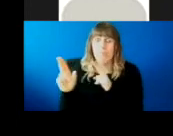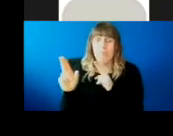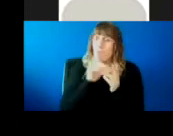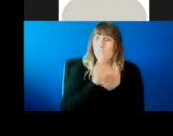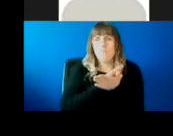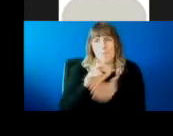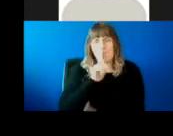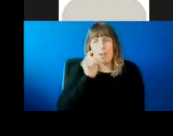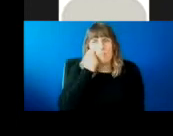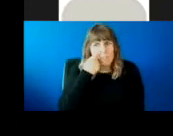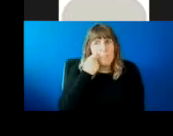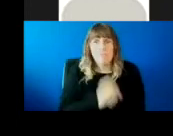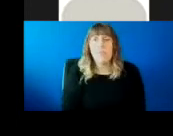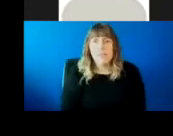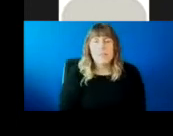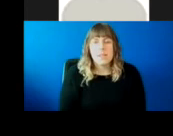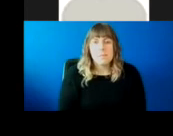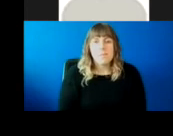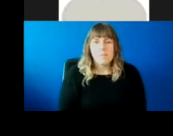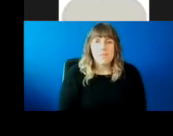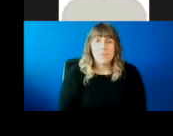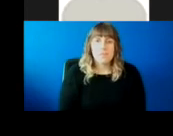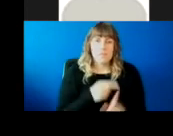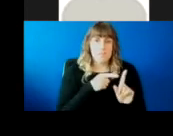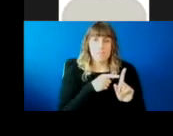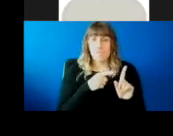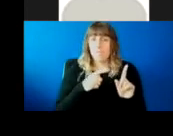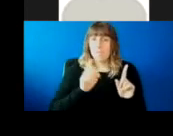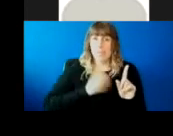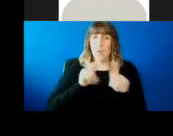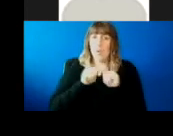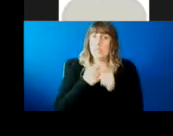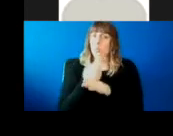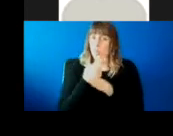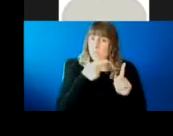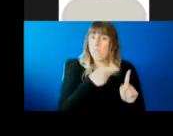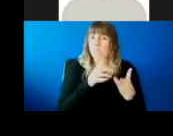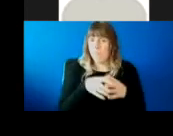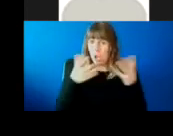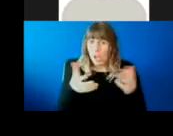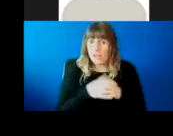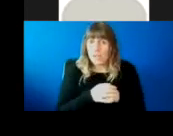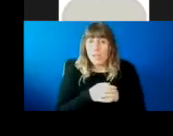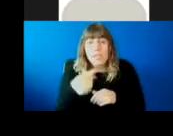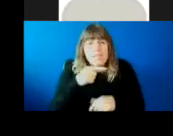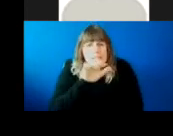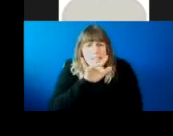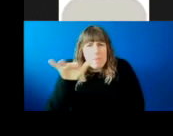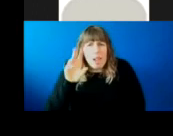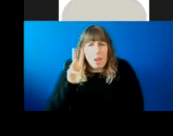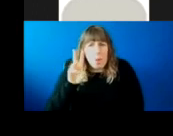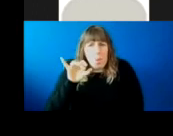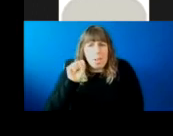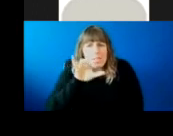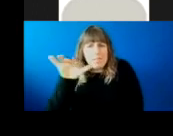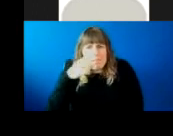good. Yes, one of our team members uses that quite a lot. Can you just spell out what that tool was? I've never